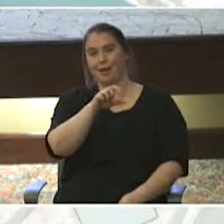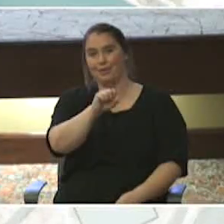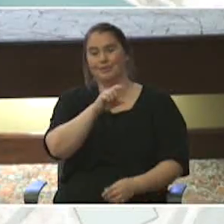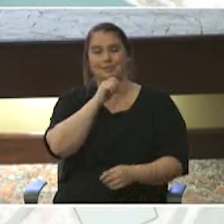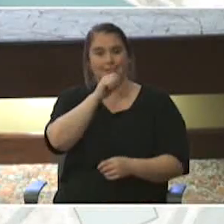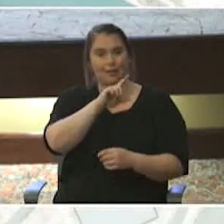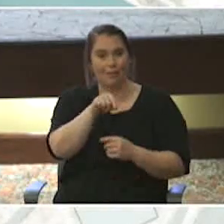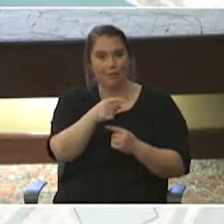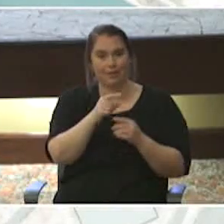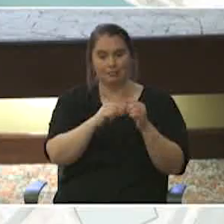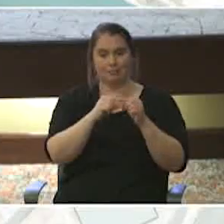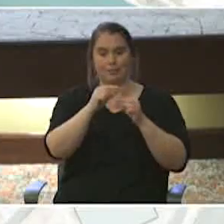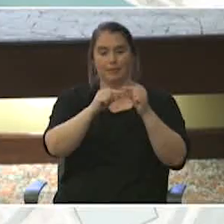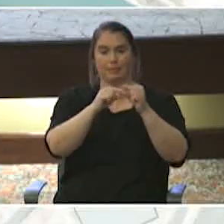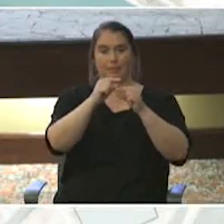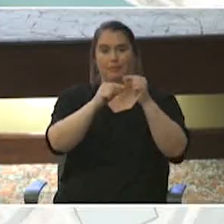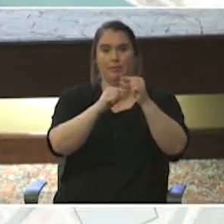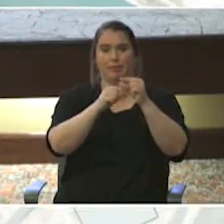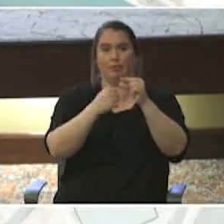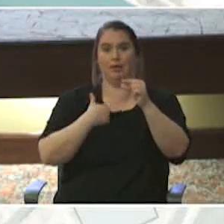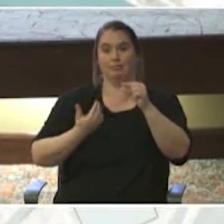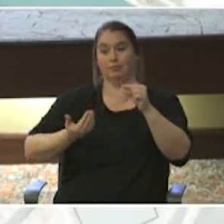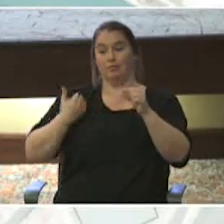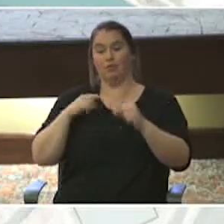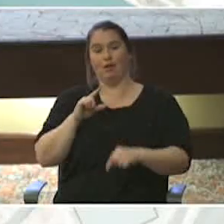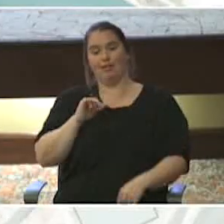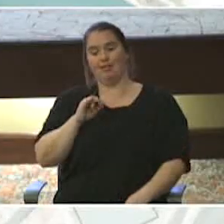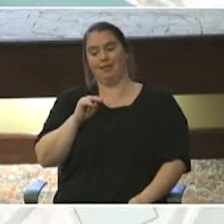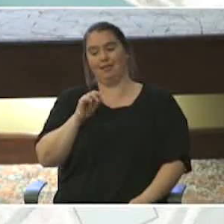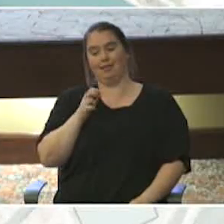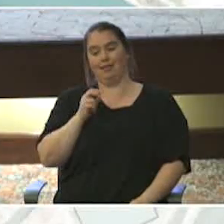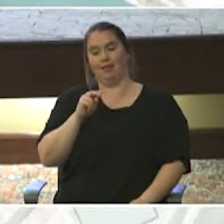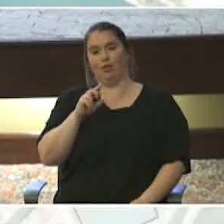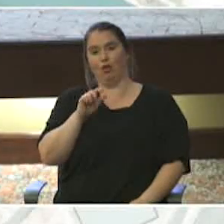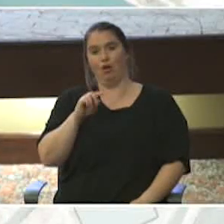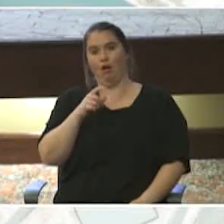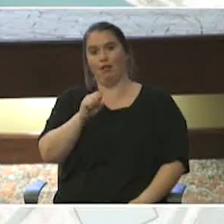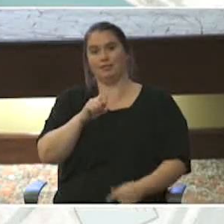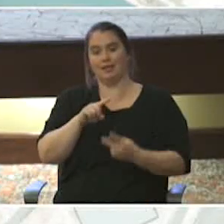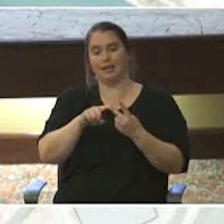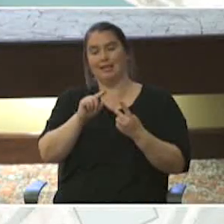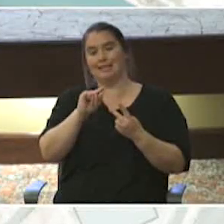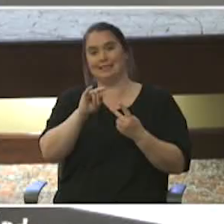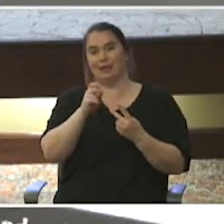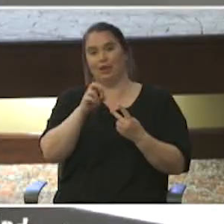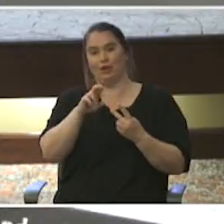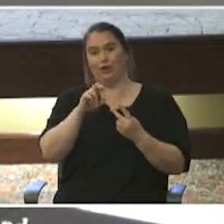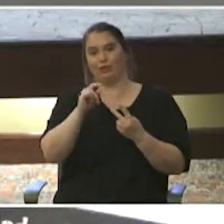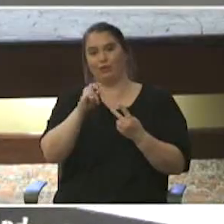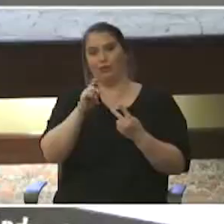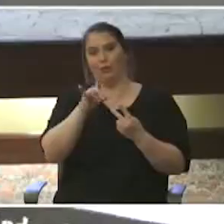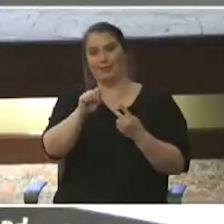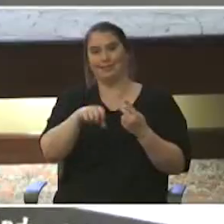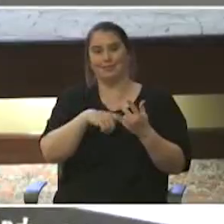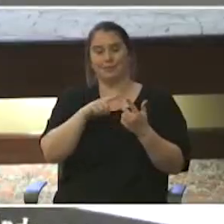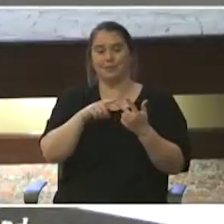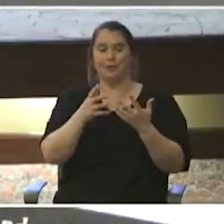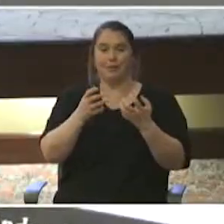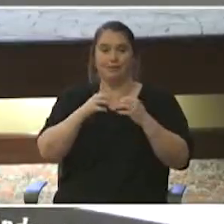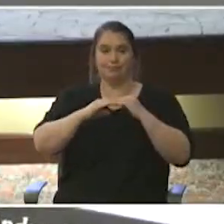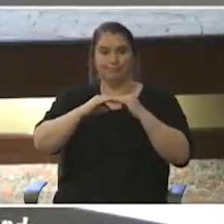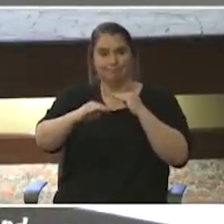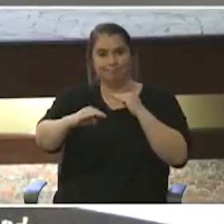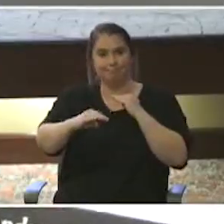Legos, we got to have the Lincoln Logs and the Tinker Toys and the Legos all to live together and kind of create some sort of consistency